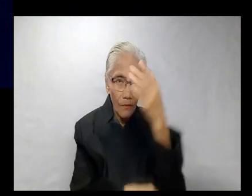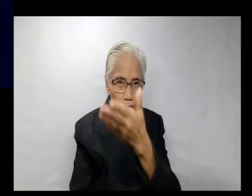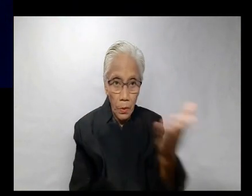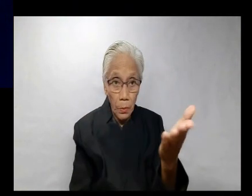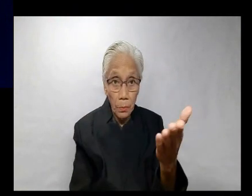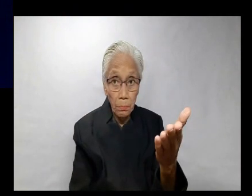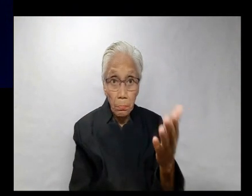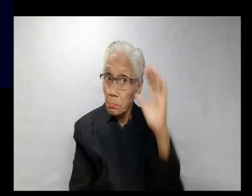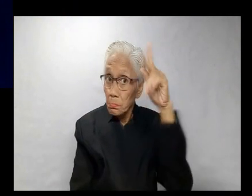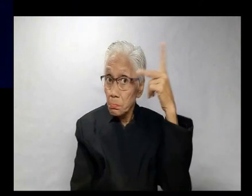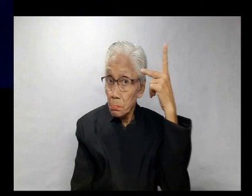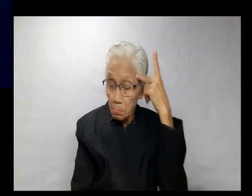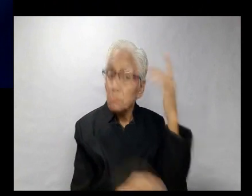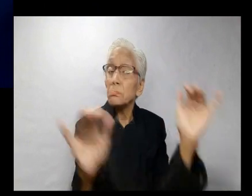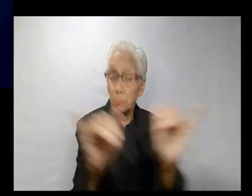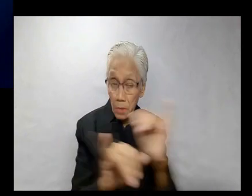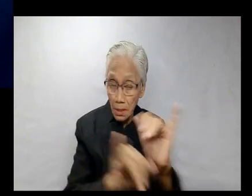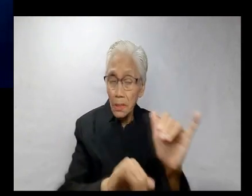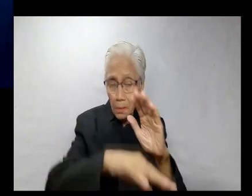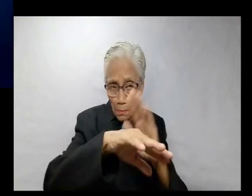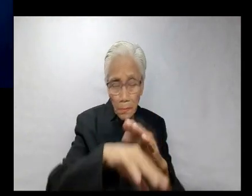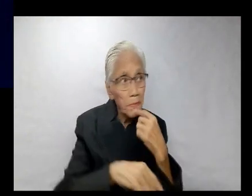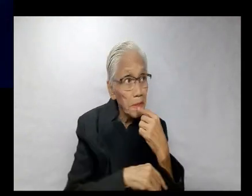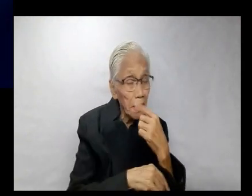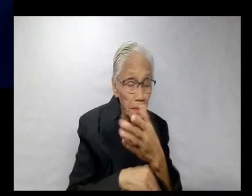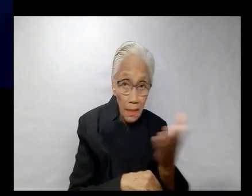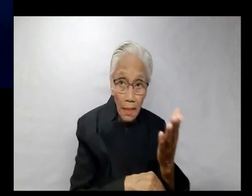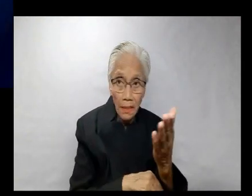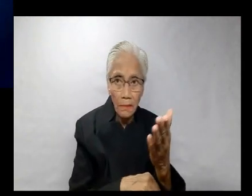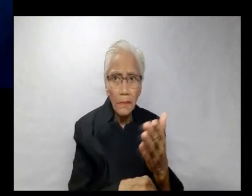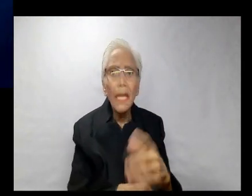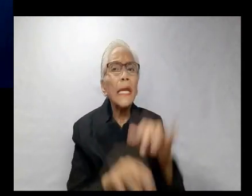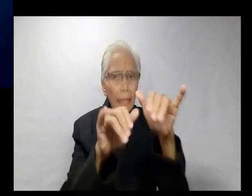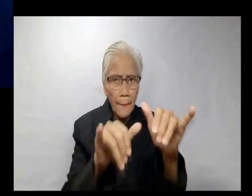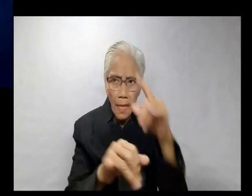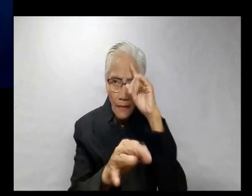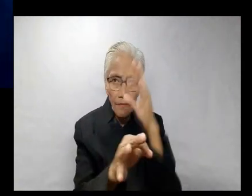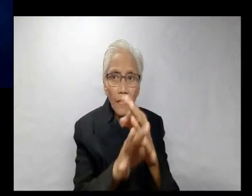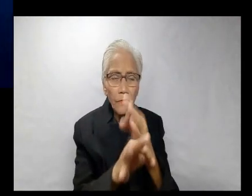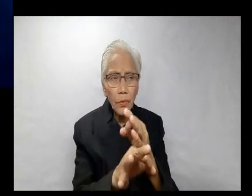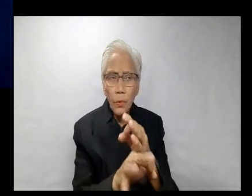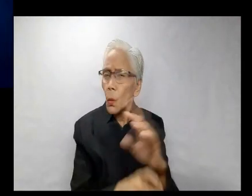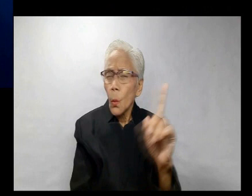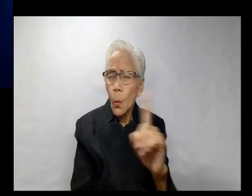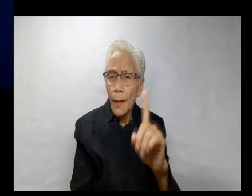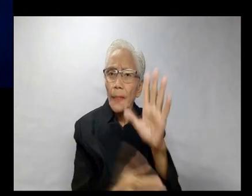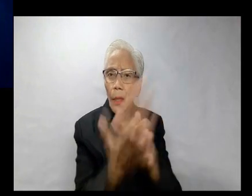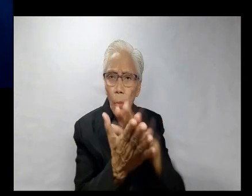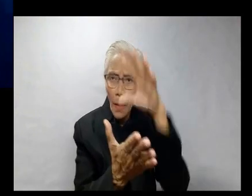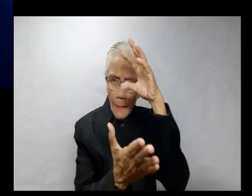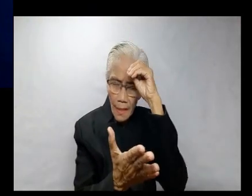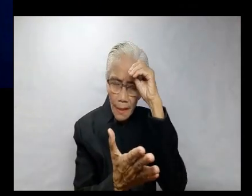you. Saint Paul likewise exhorts us when he says, Remain faithful to what you